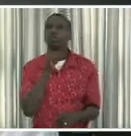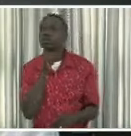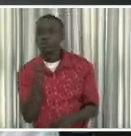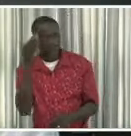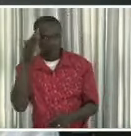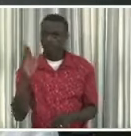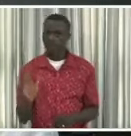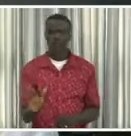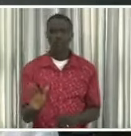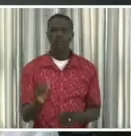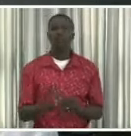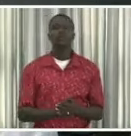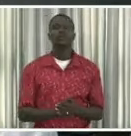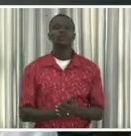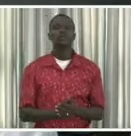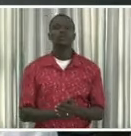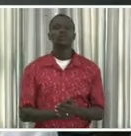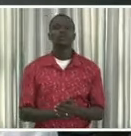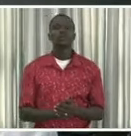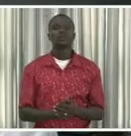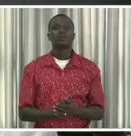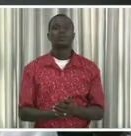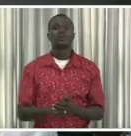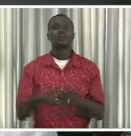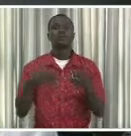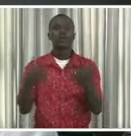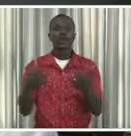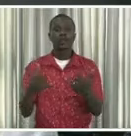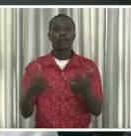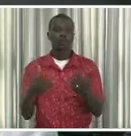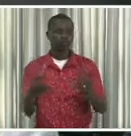In terms of arrest, currently